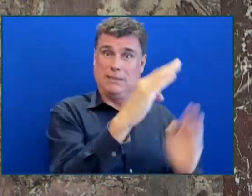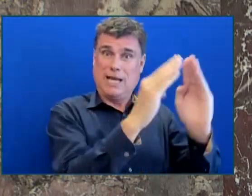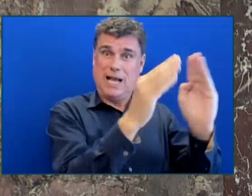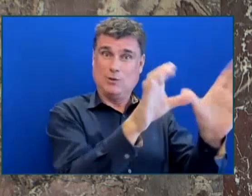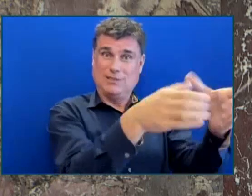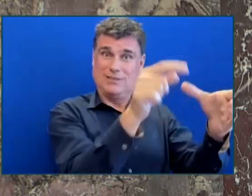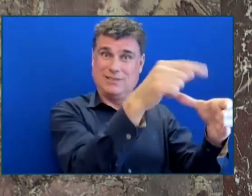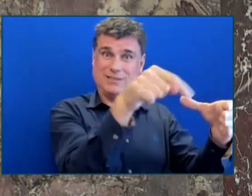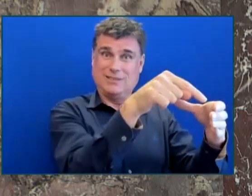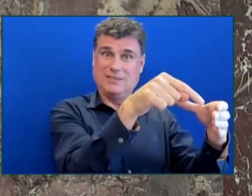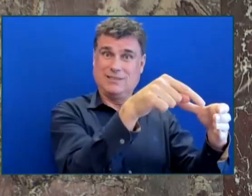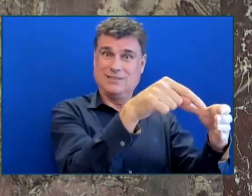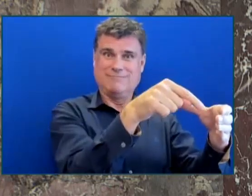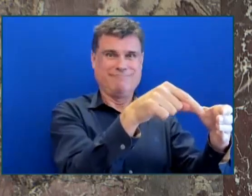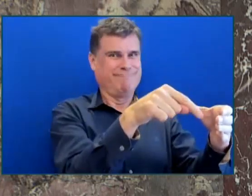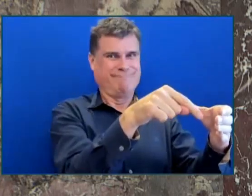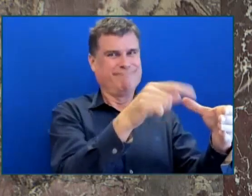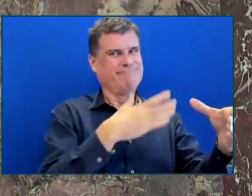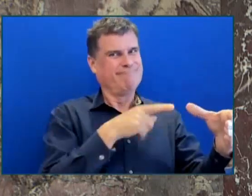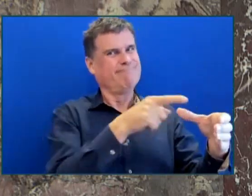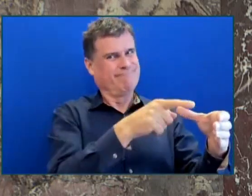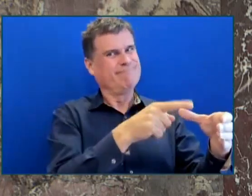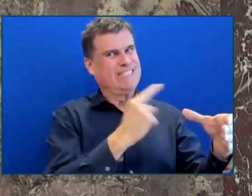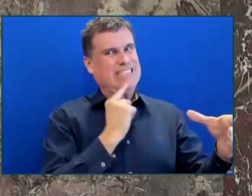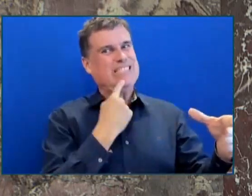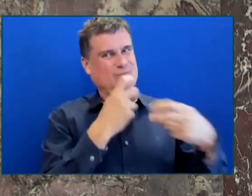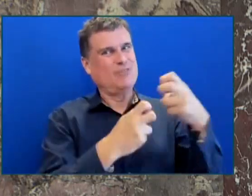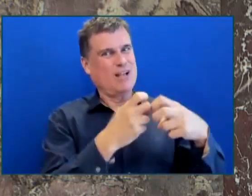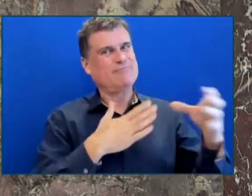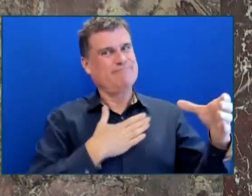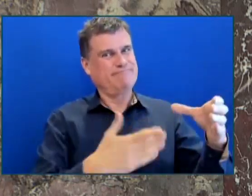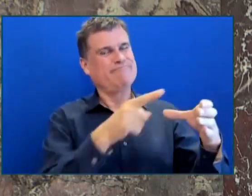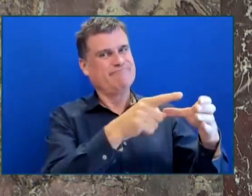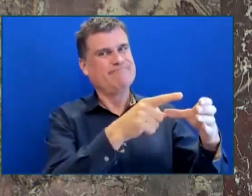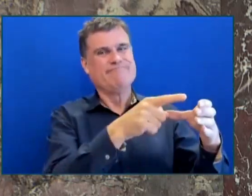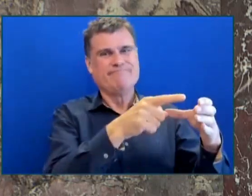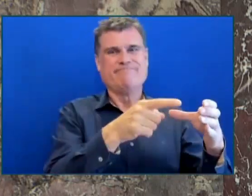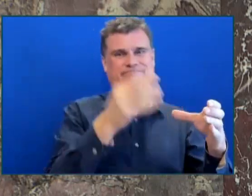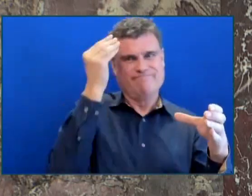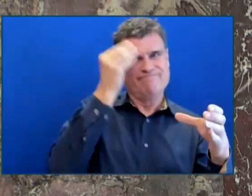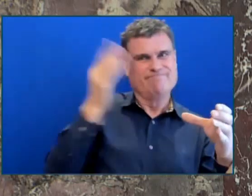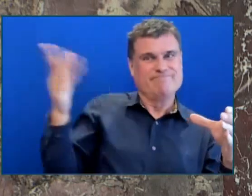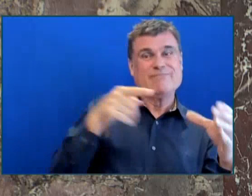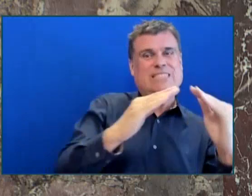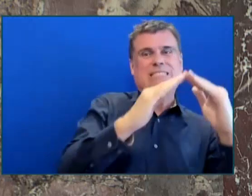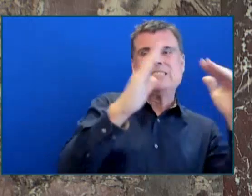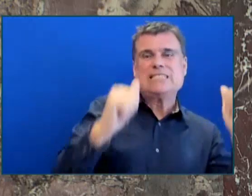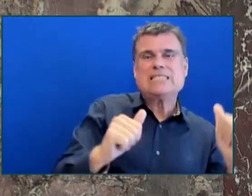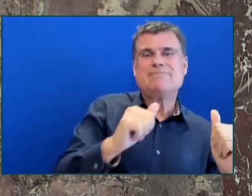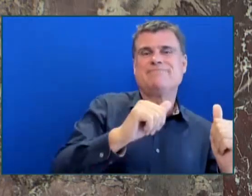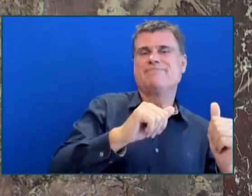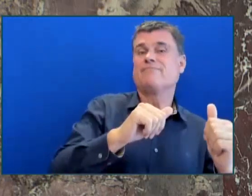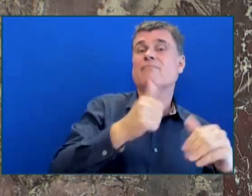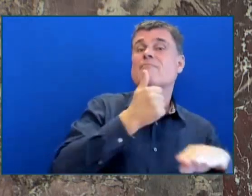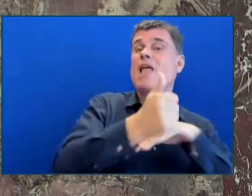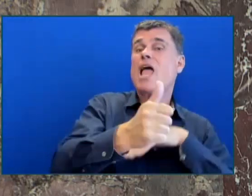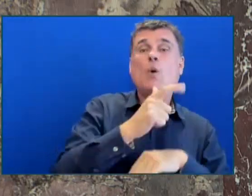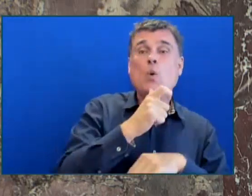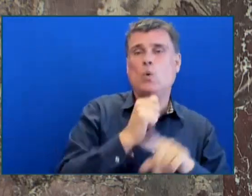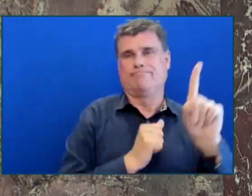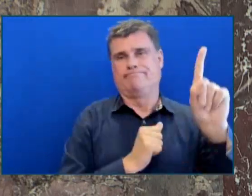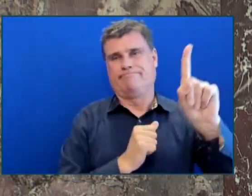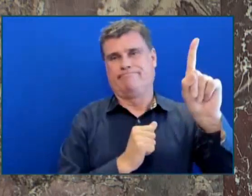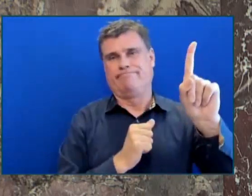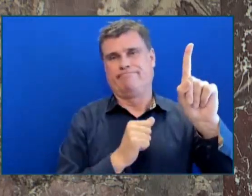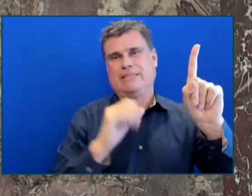about systematic efforts by the then CEO to avoid the conflict of interest agreement that was meant to regulate his relationship